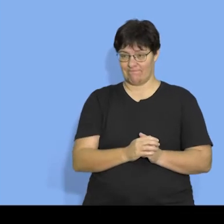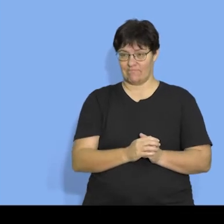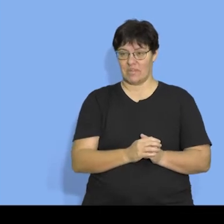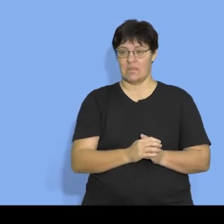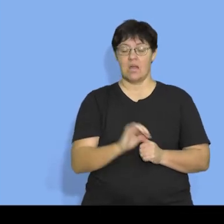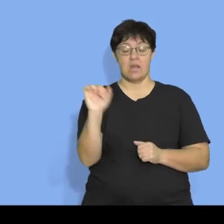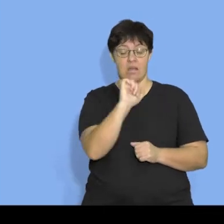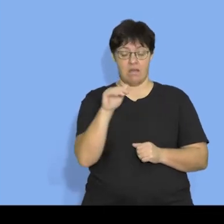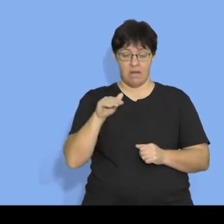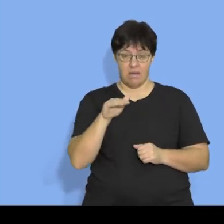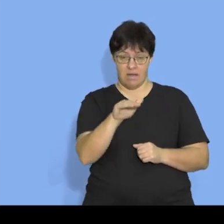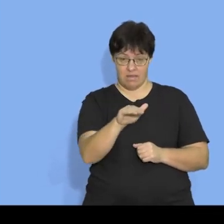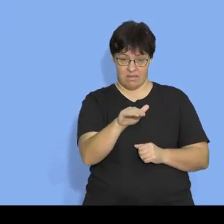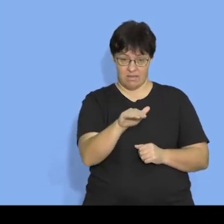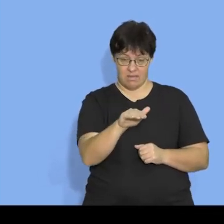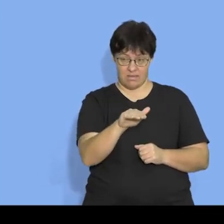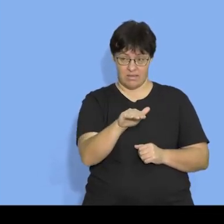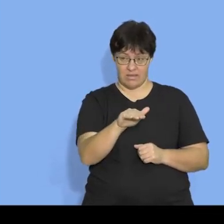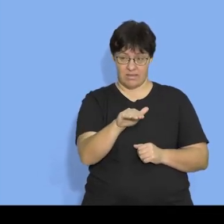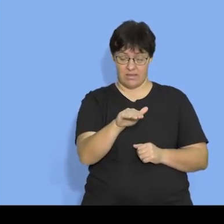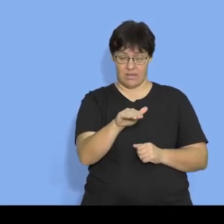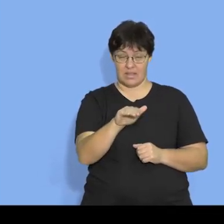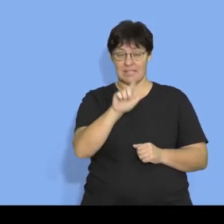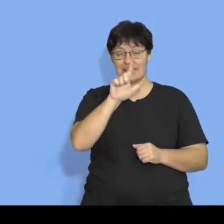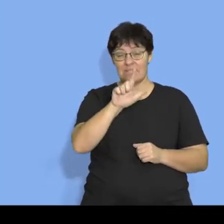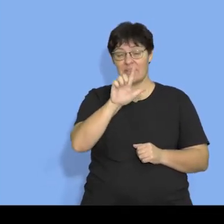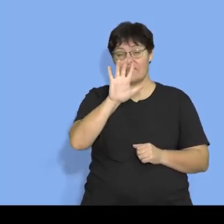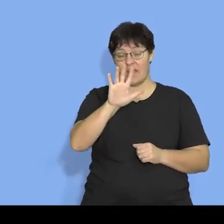a car drives